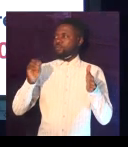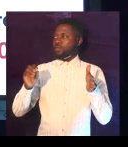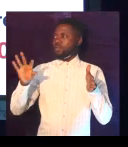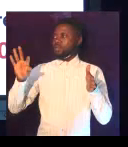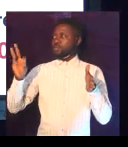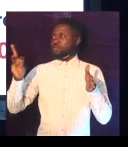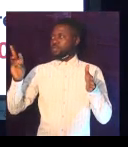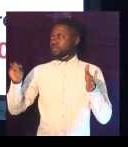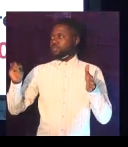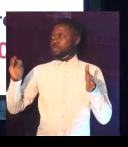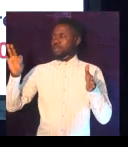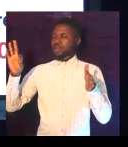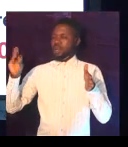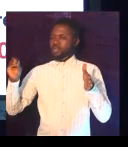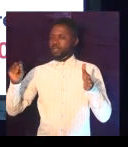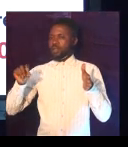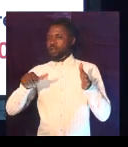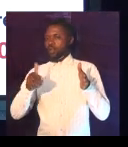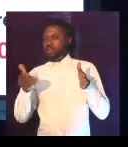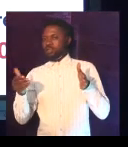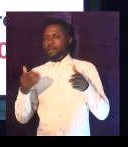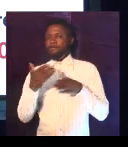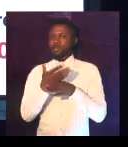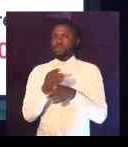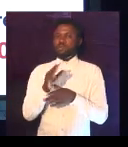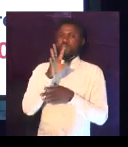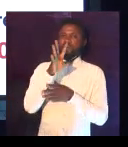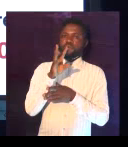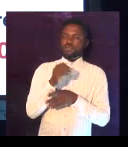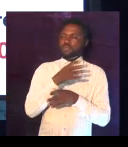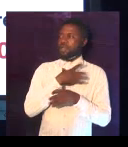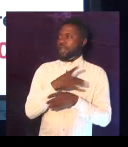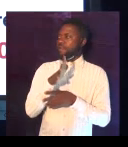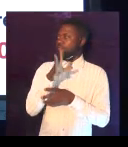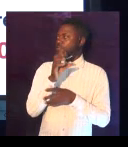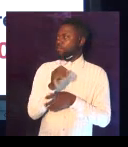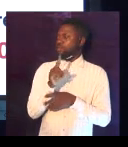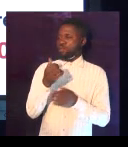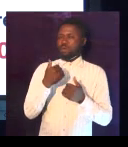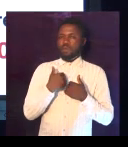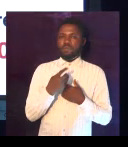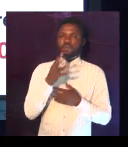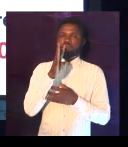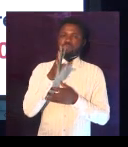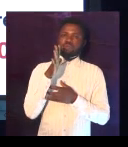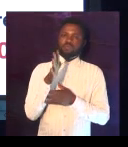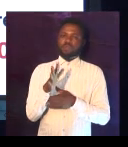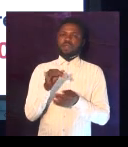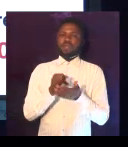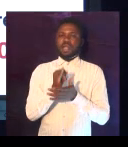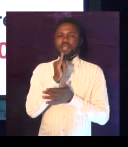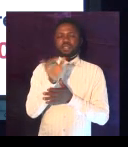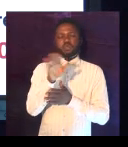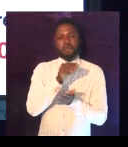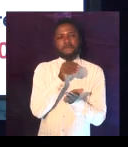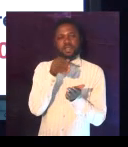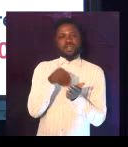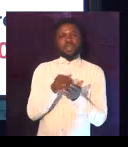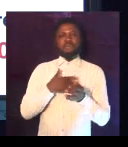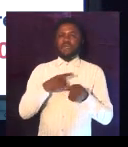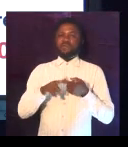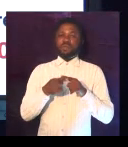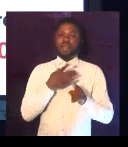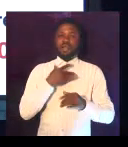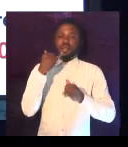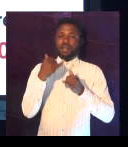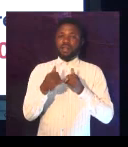have 50, 60, 90 on the other side. So between 40 and 50, you have 45. That is your median,